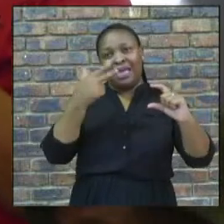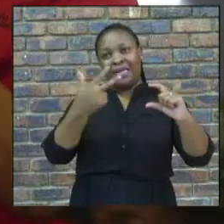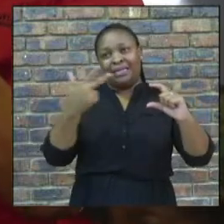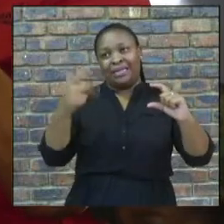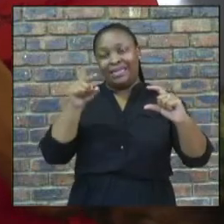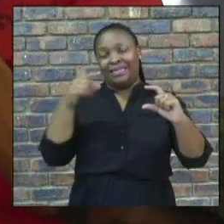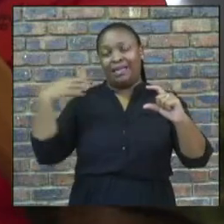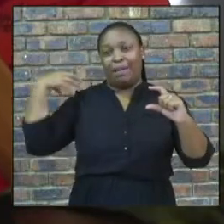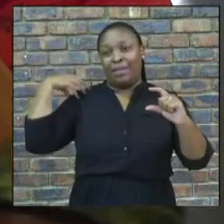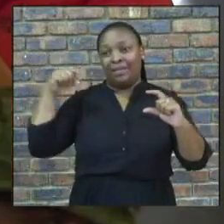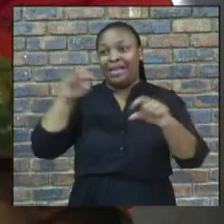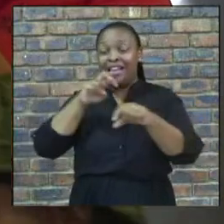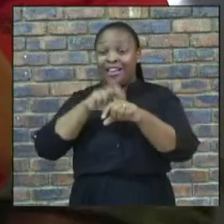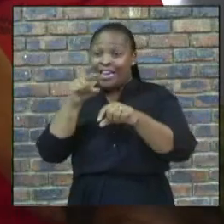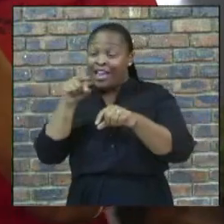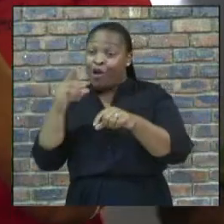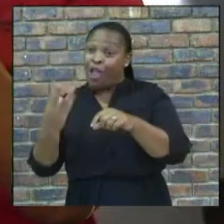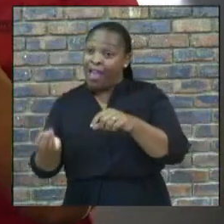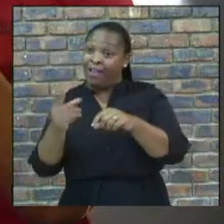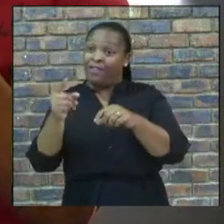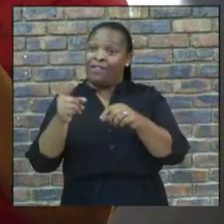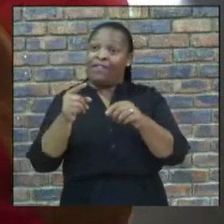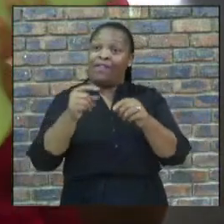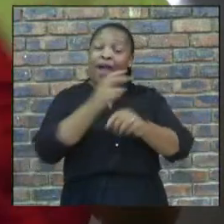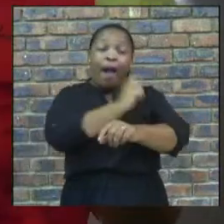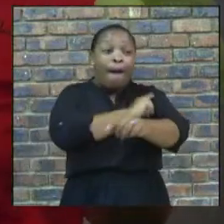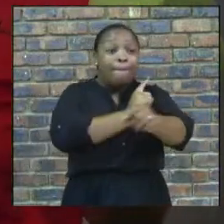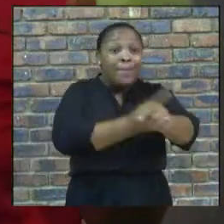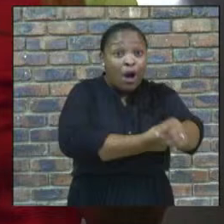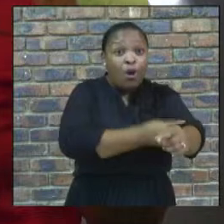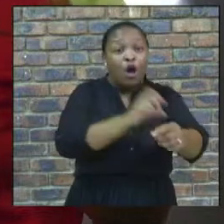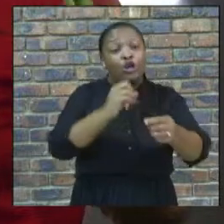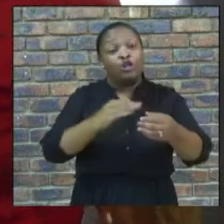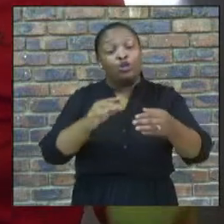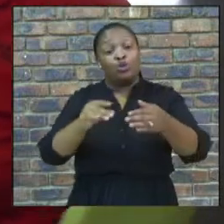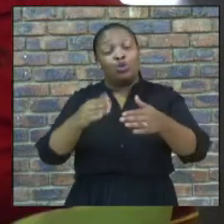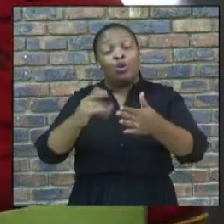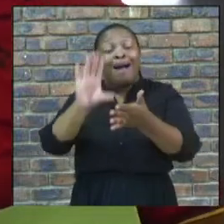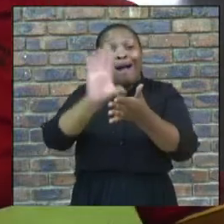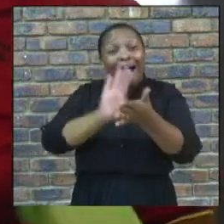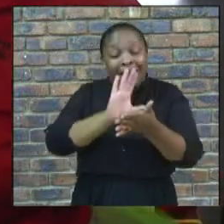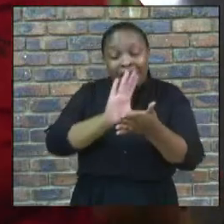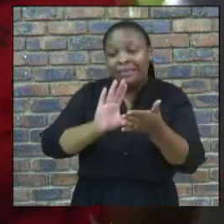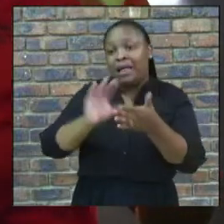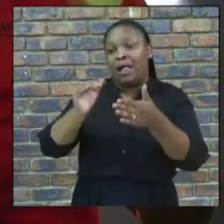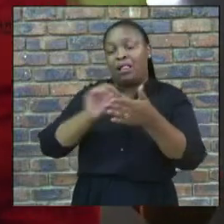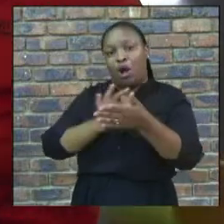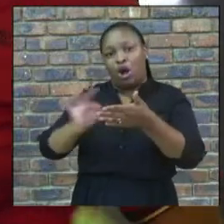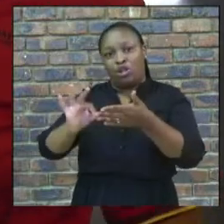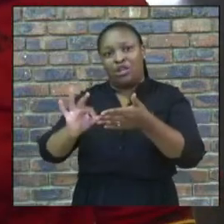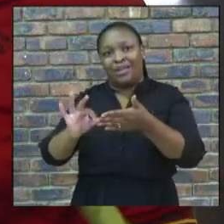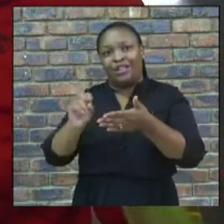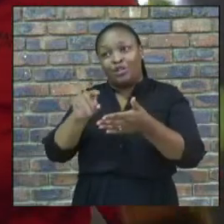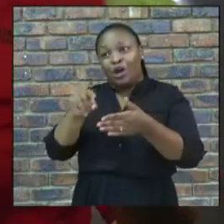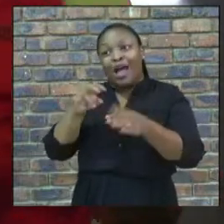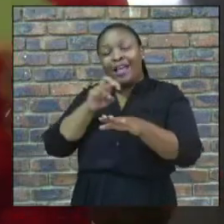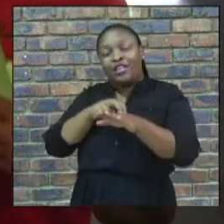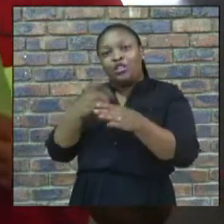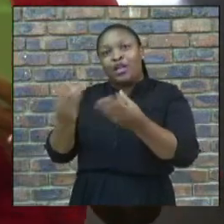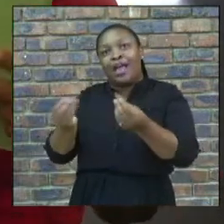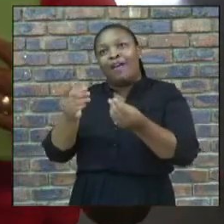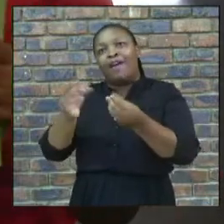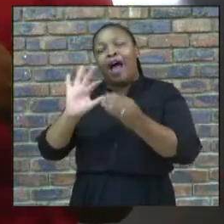power yokususpenda okanye cancel permit. How much do I have to have in my pocket in order